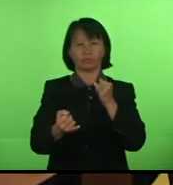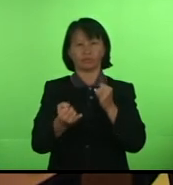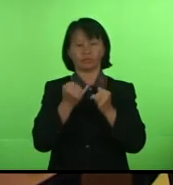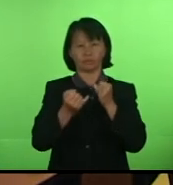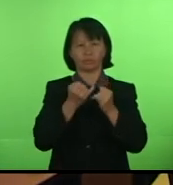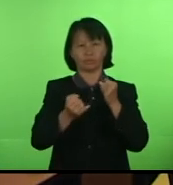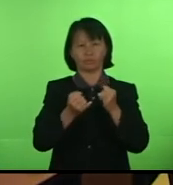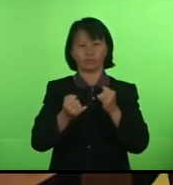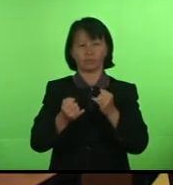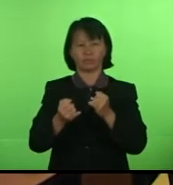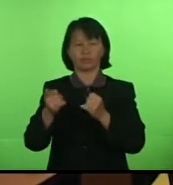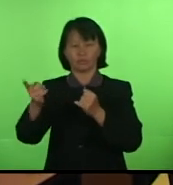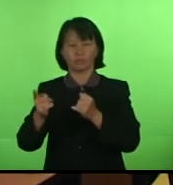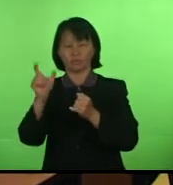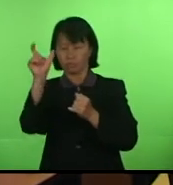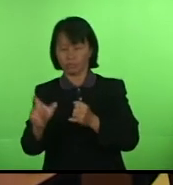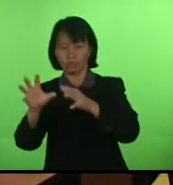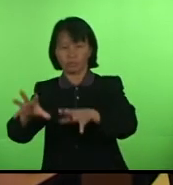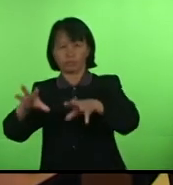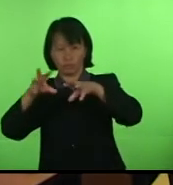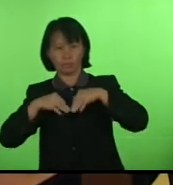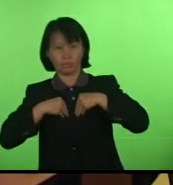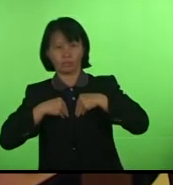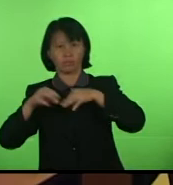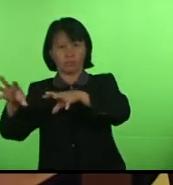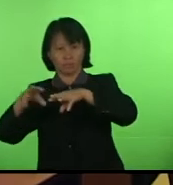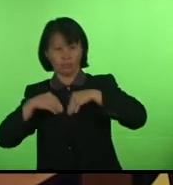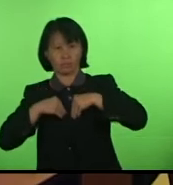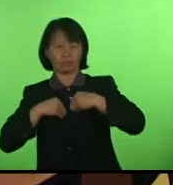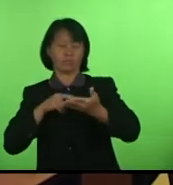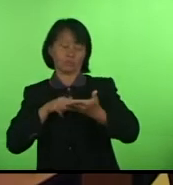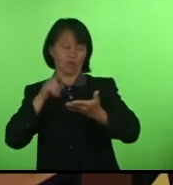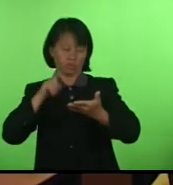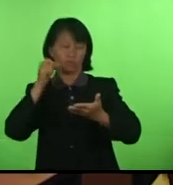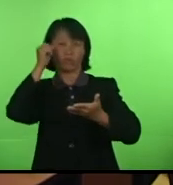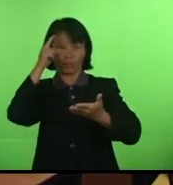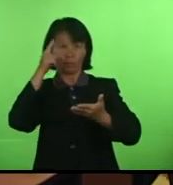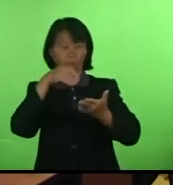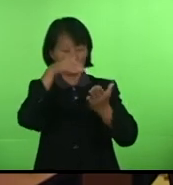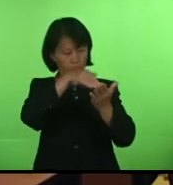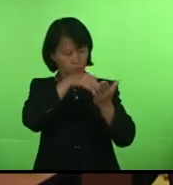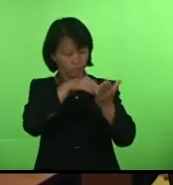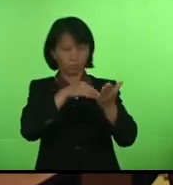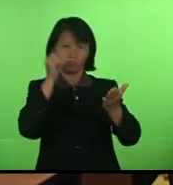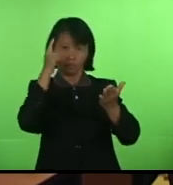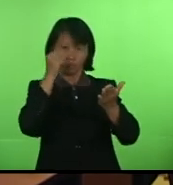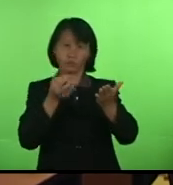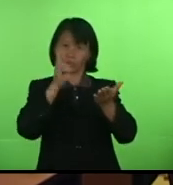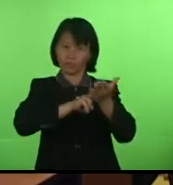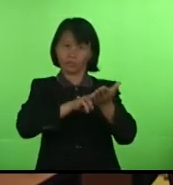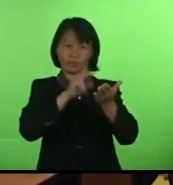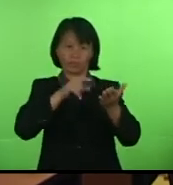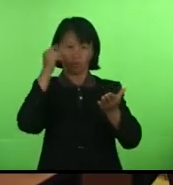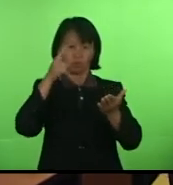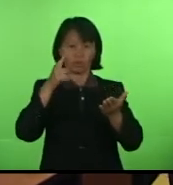the receiver of any written report should be able to understand the contents of the report. You must